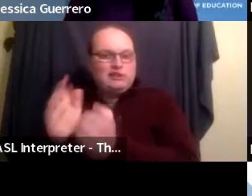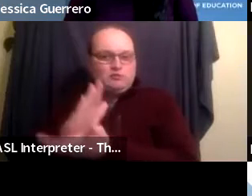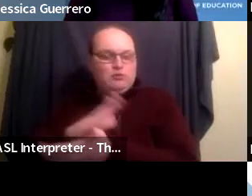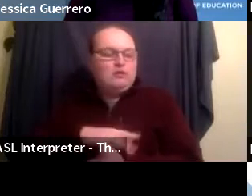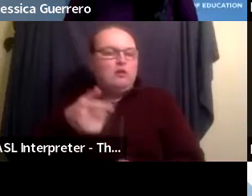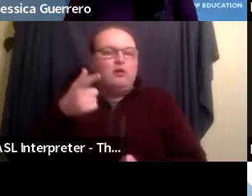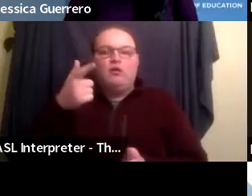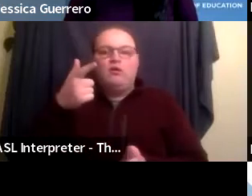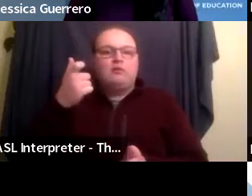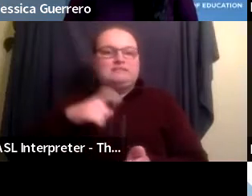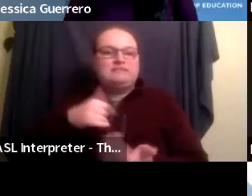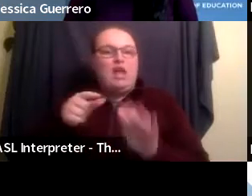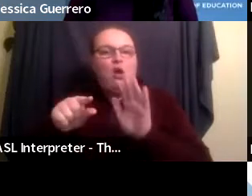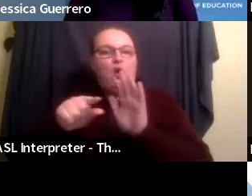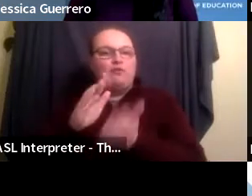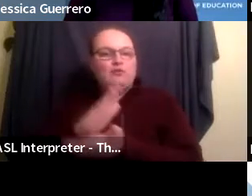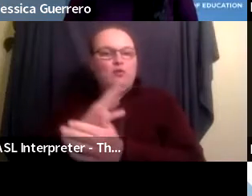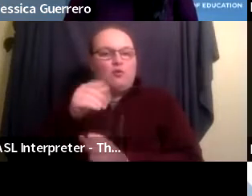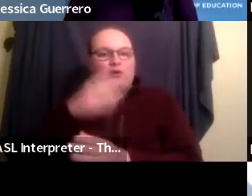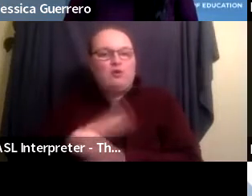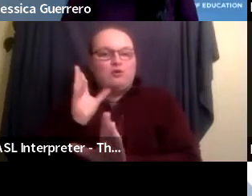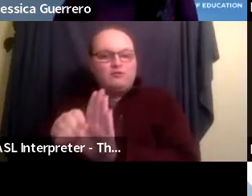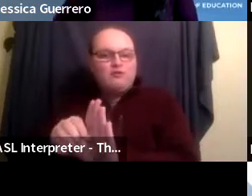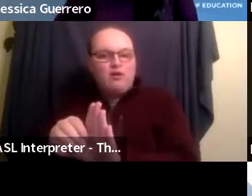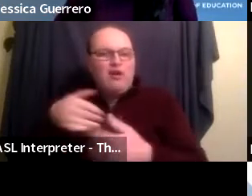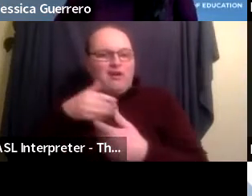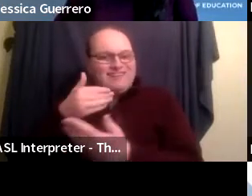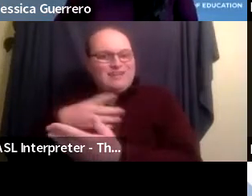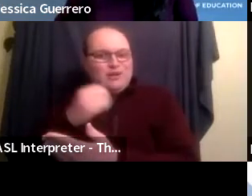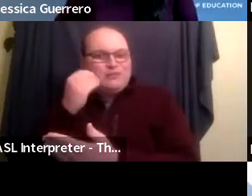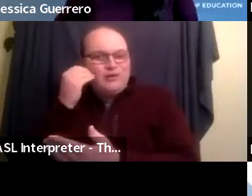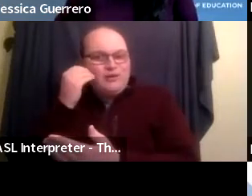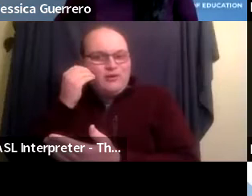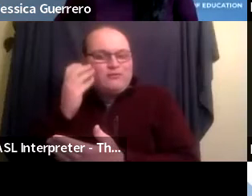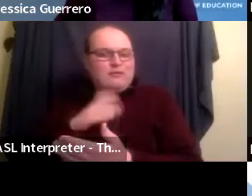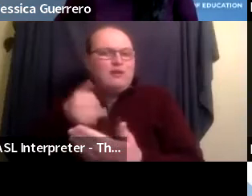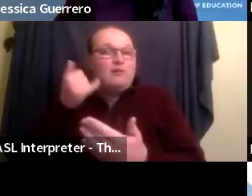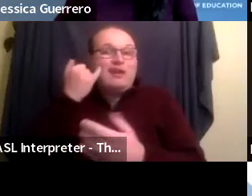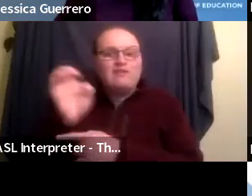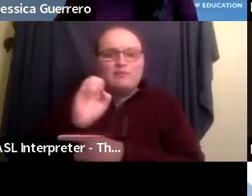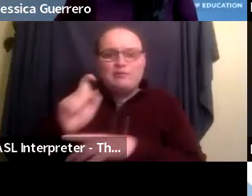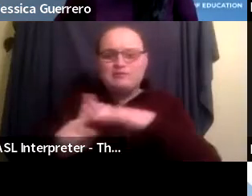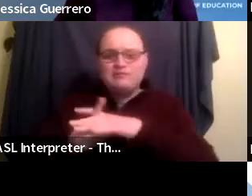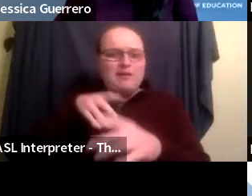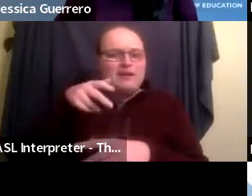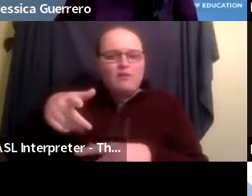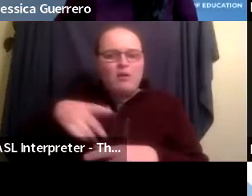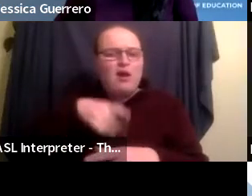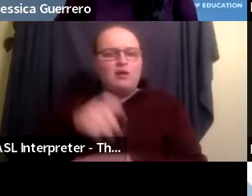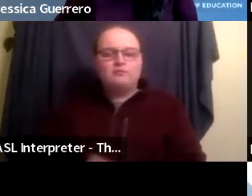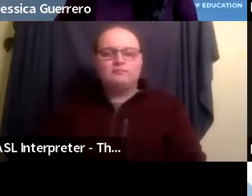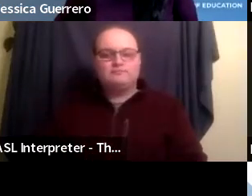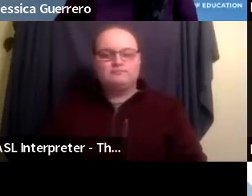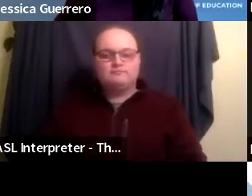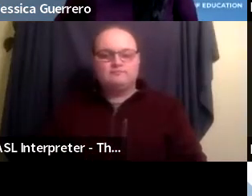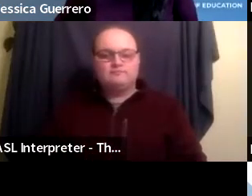at the current school where my daughter is enrolled, I have her nearby, and I am close in case I'm in an emergency. I can walk.